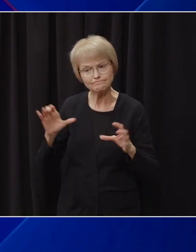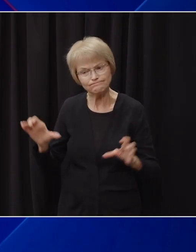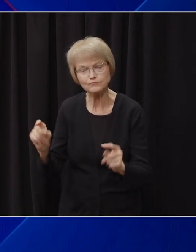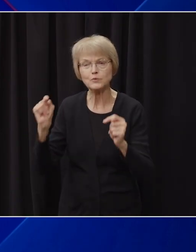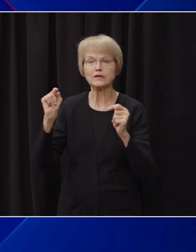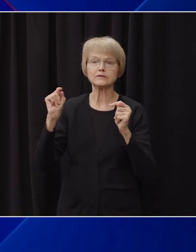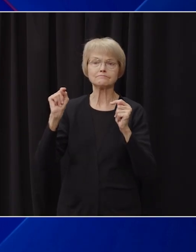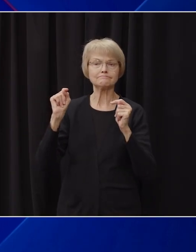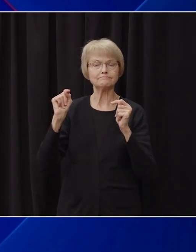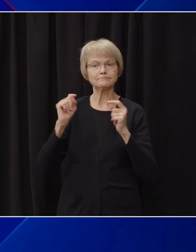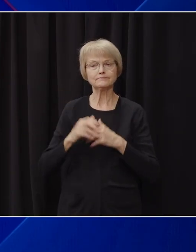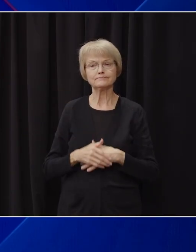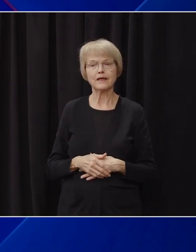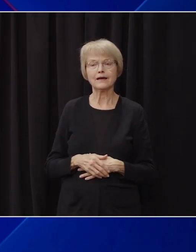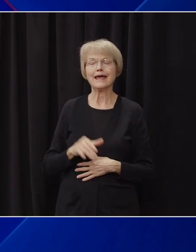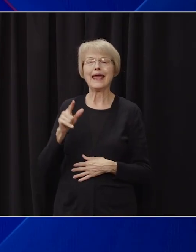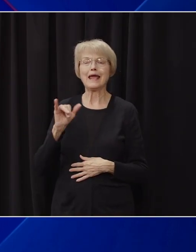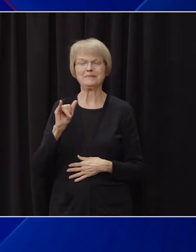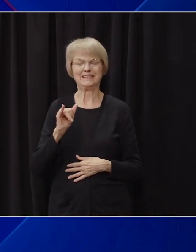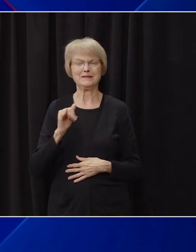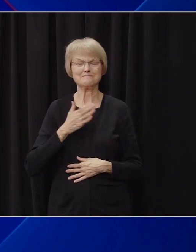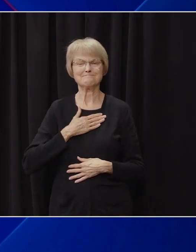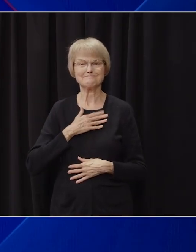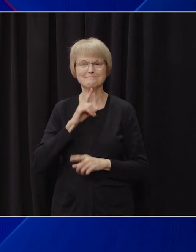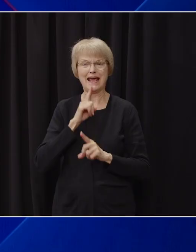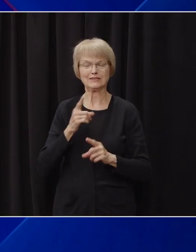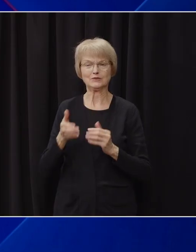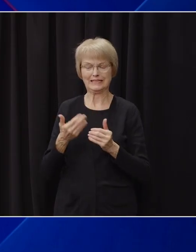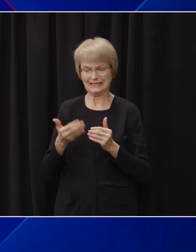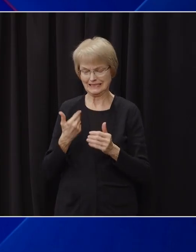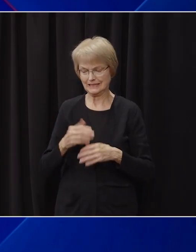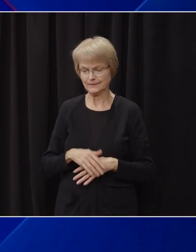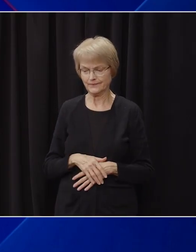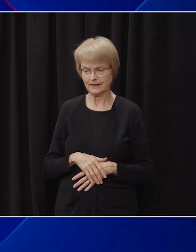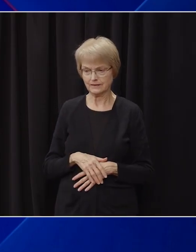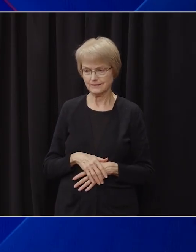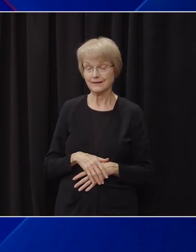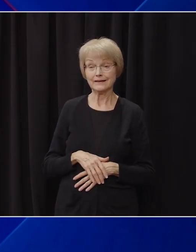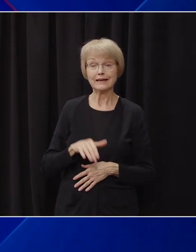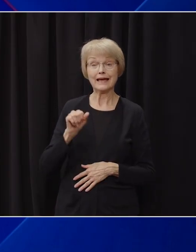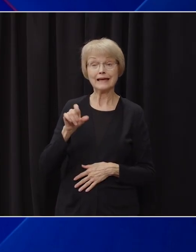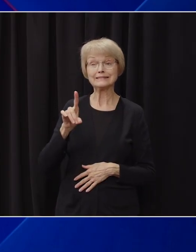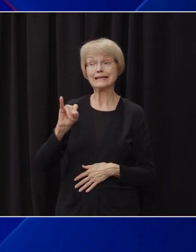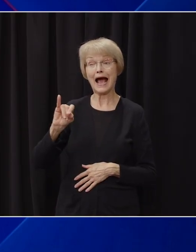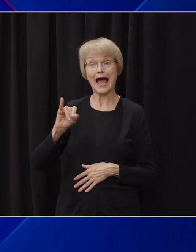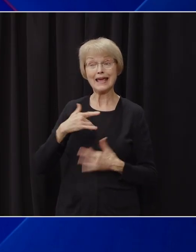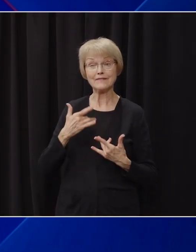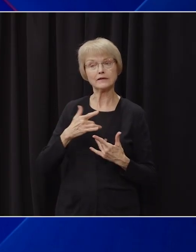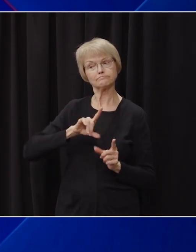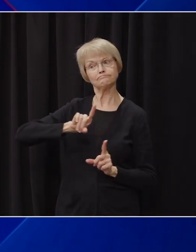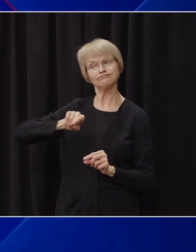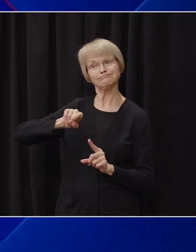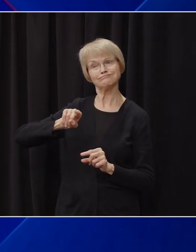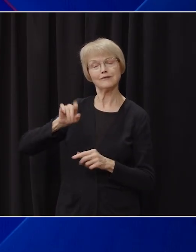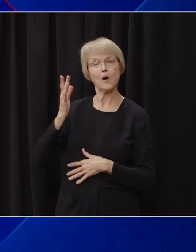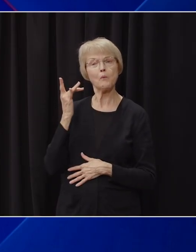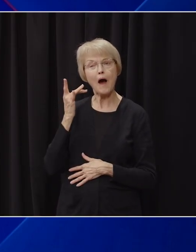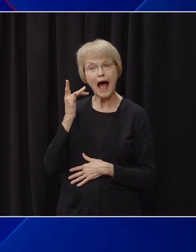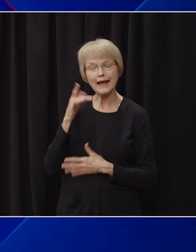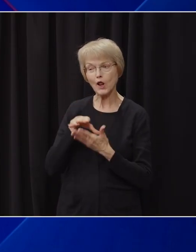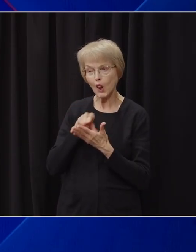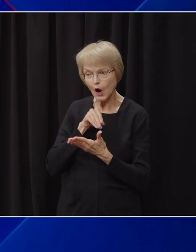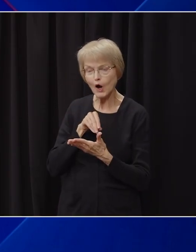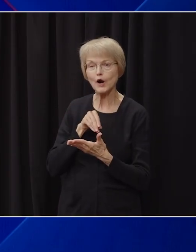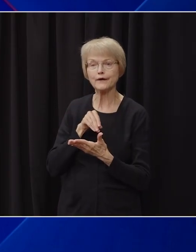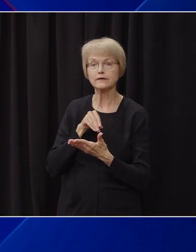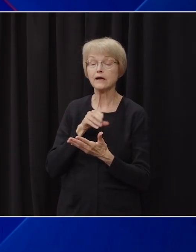Okay, I'll give you an easy one. Continue coming to the StarCloth events because you learn something, but